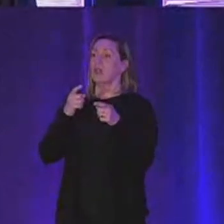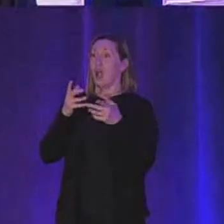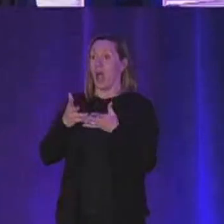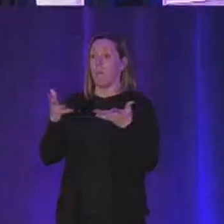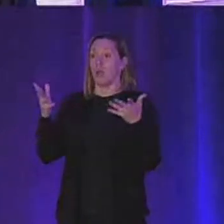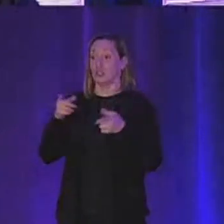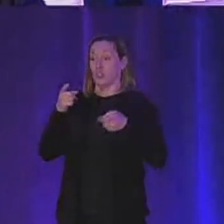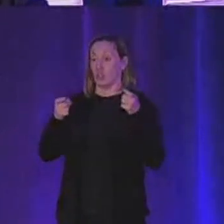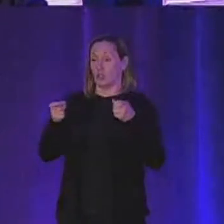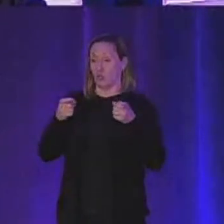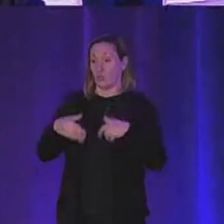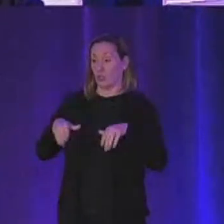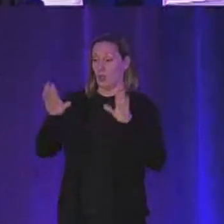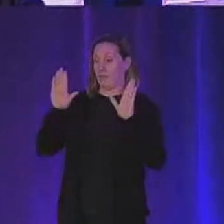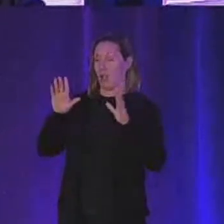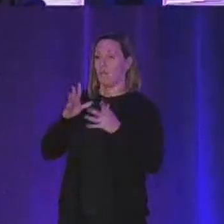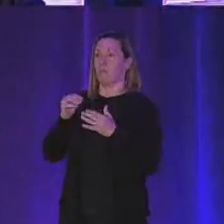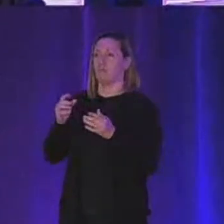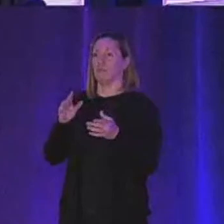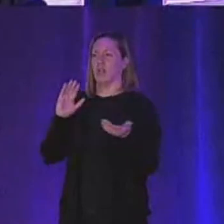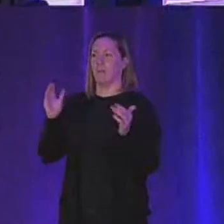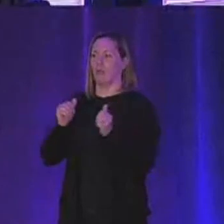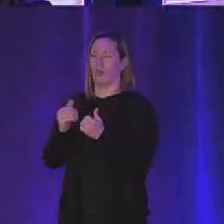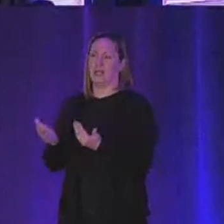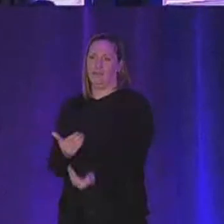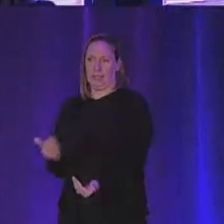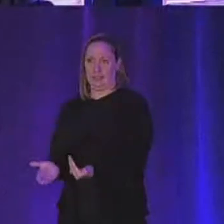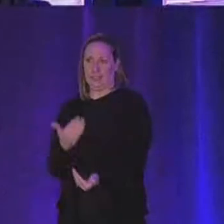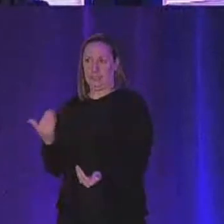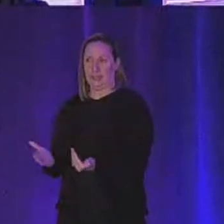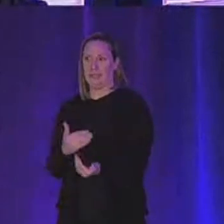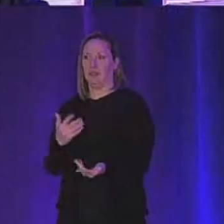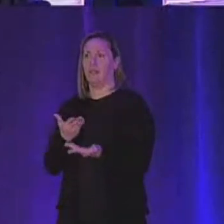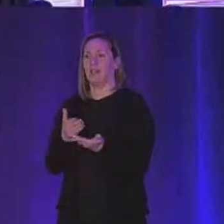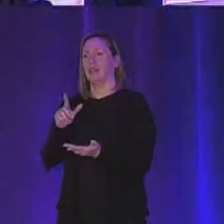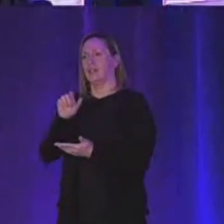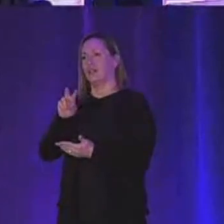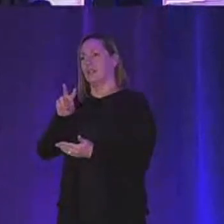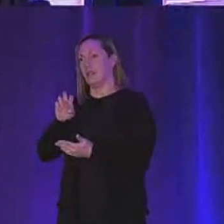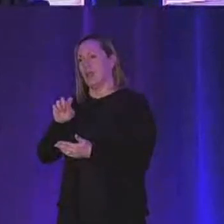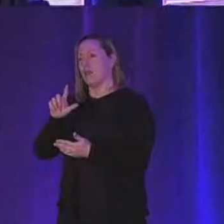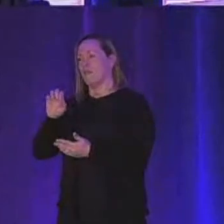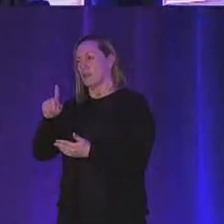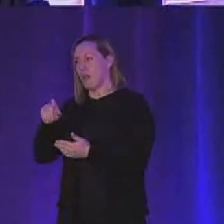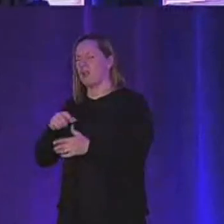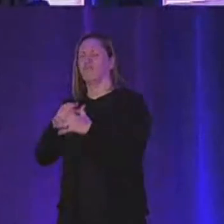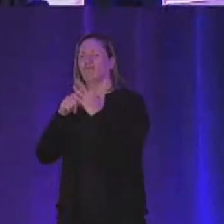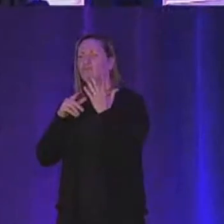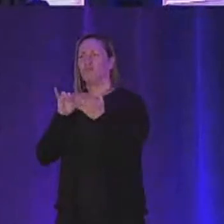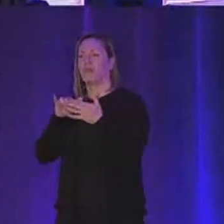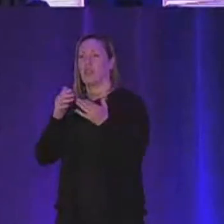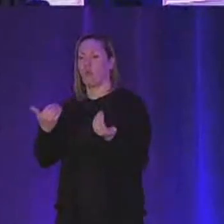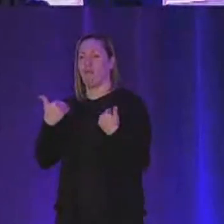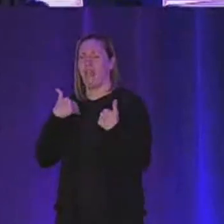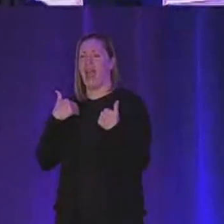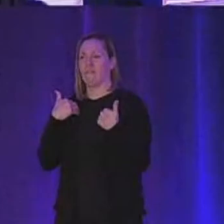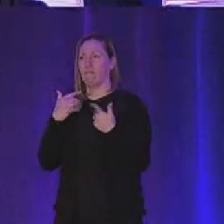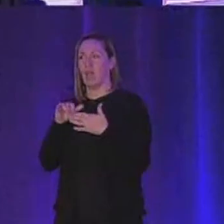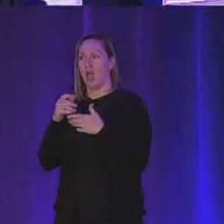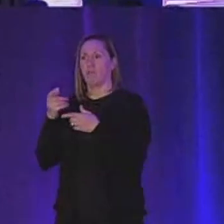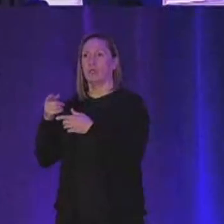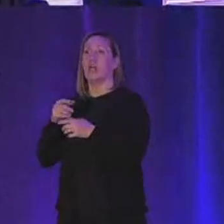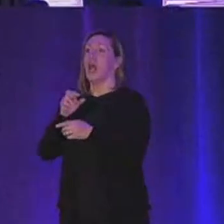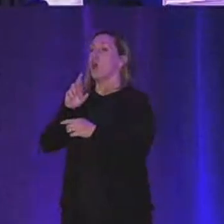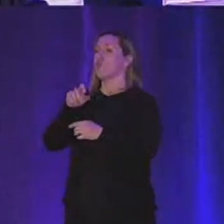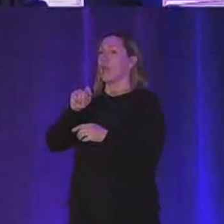the convenience we want to have. And things like LiveLox, Replay, Figma, Notion, whatever, they all carry that torch. I'm not saying React started